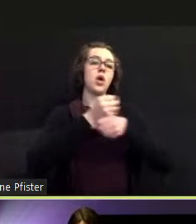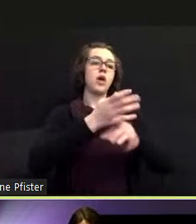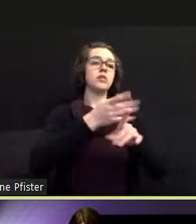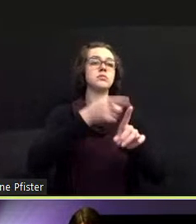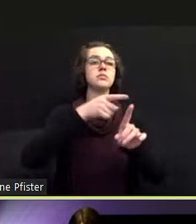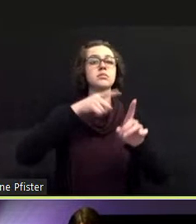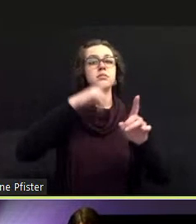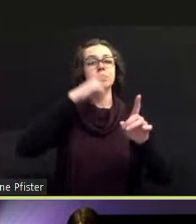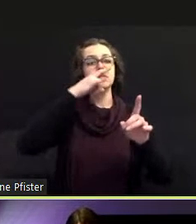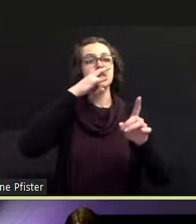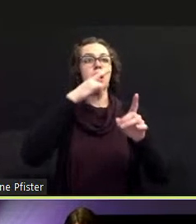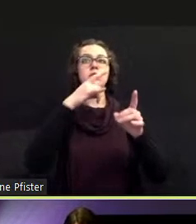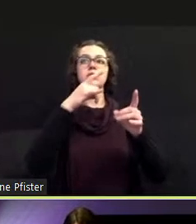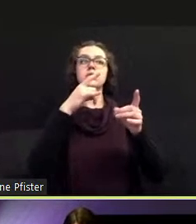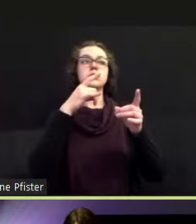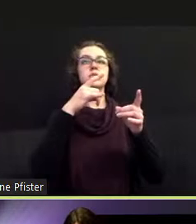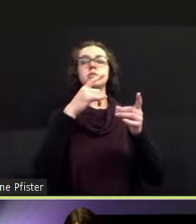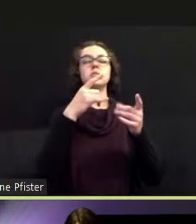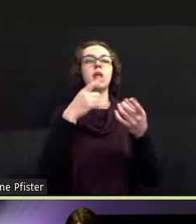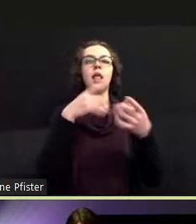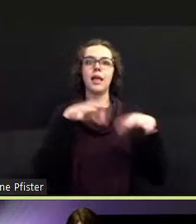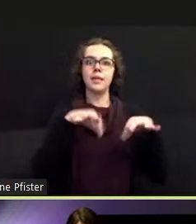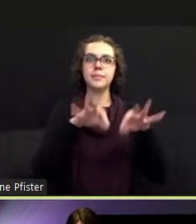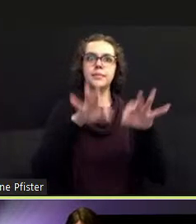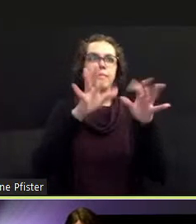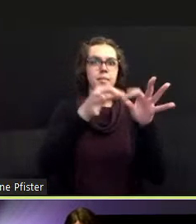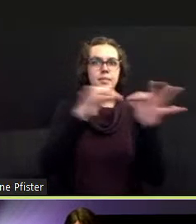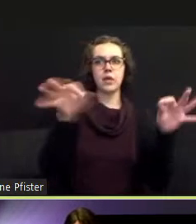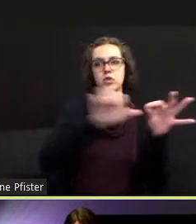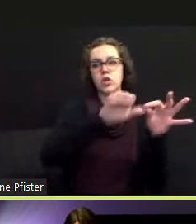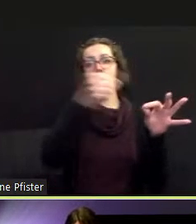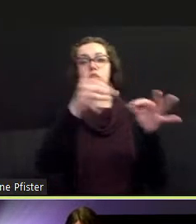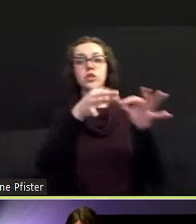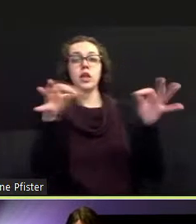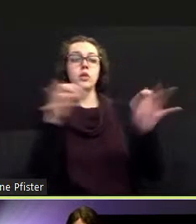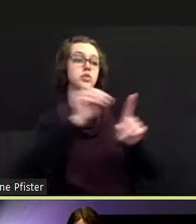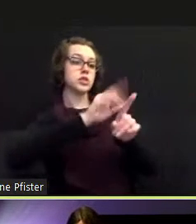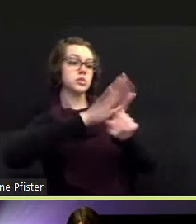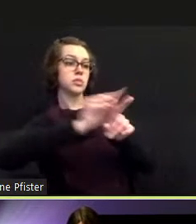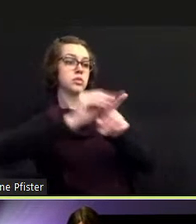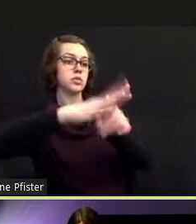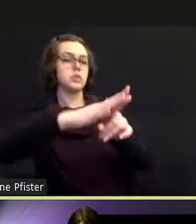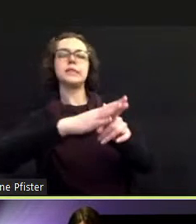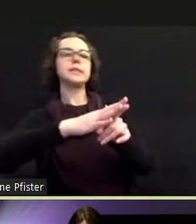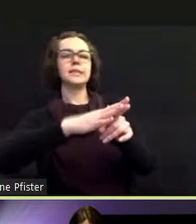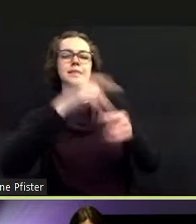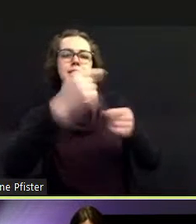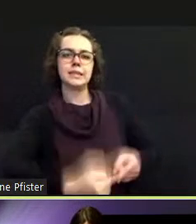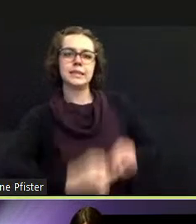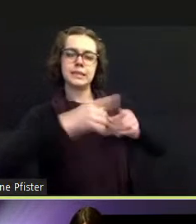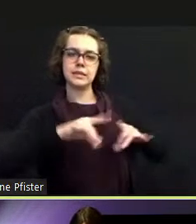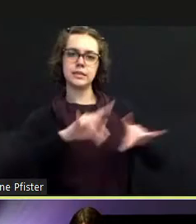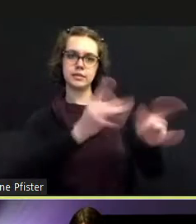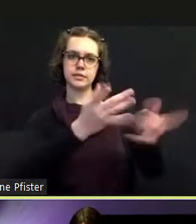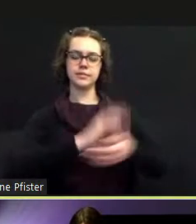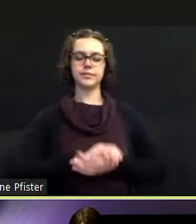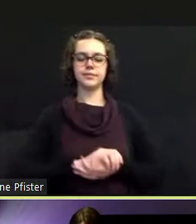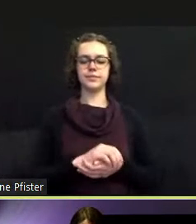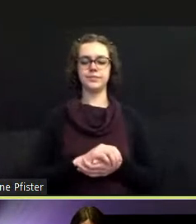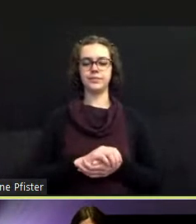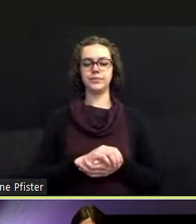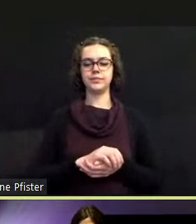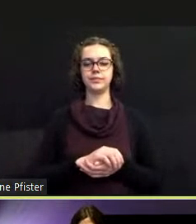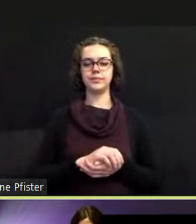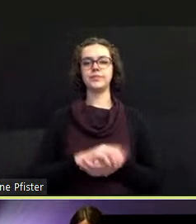acquisition of and proficiency in languages they're exposed to subsequently, with adverse consequences in other developmental domains that depend on language.